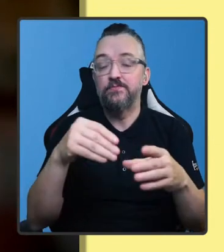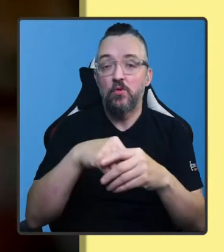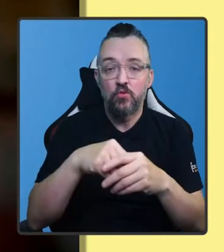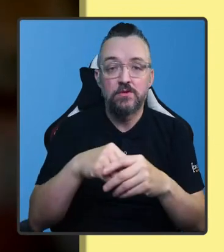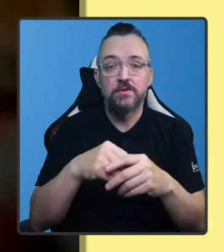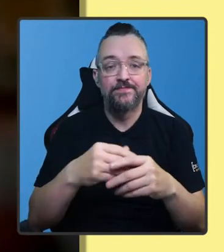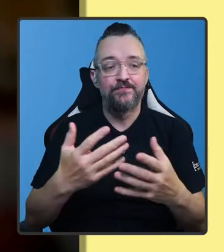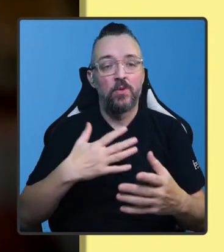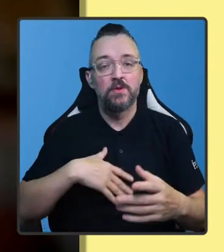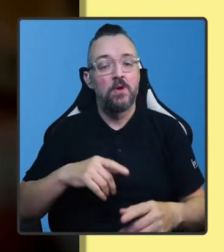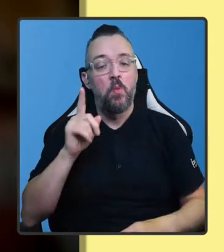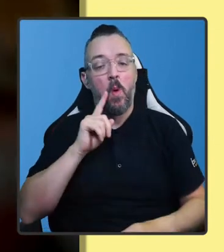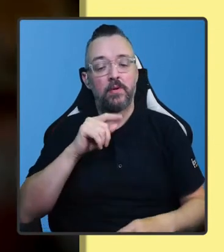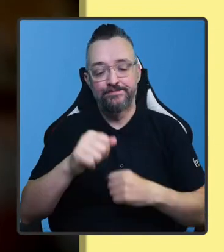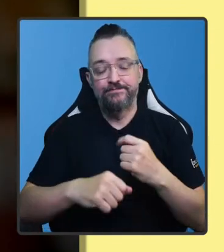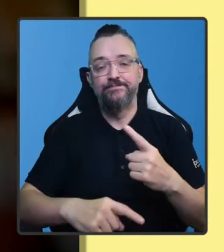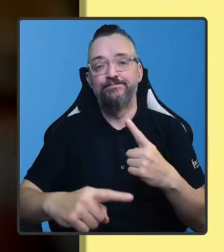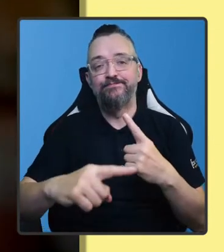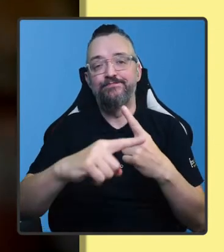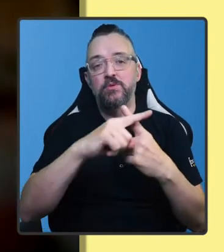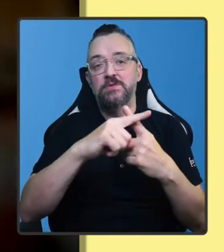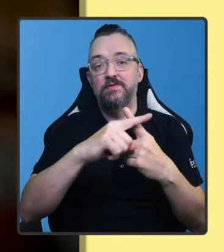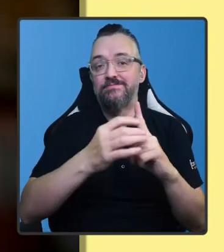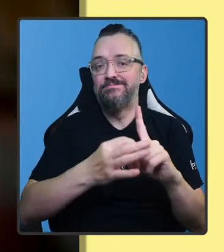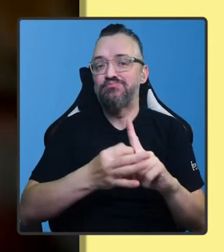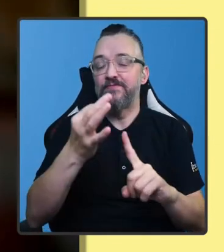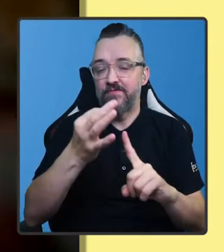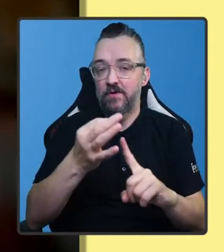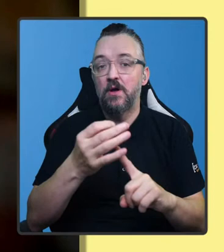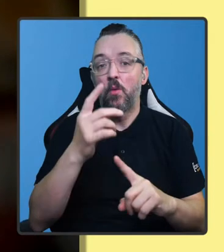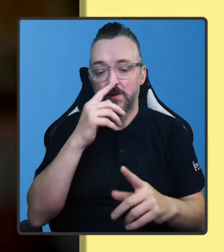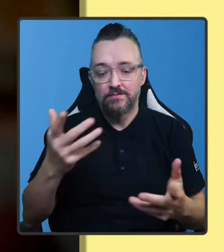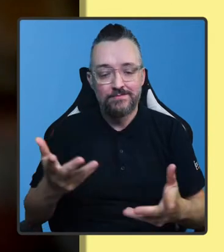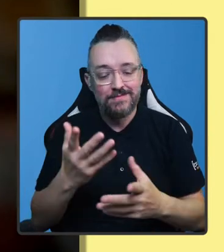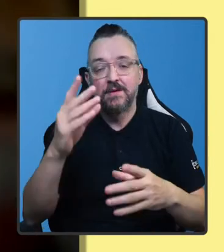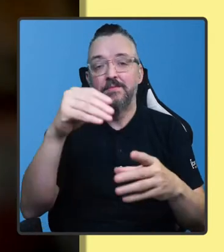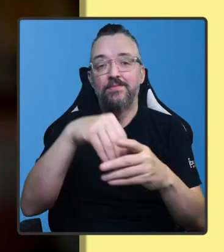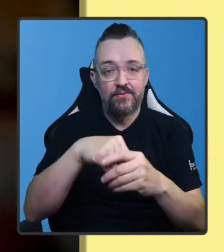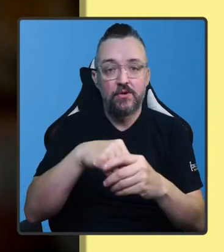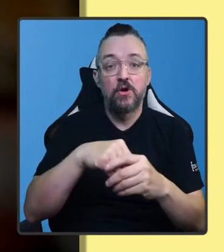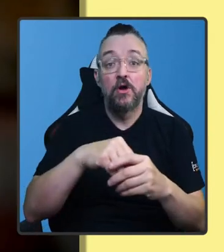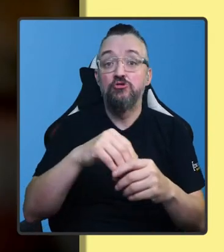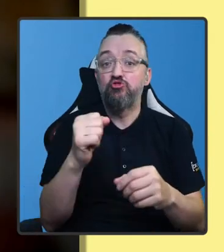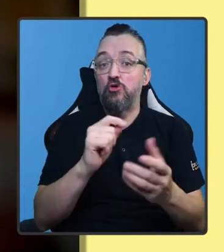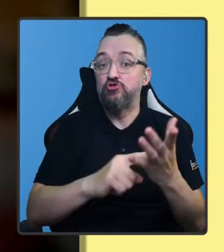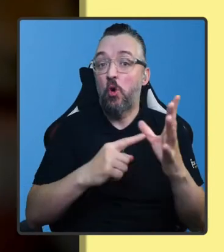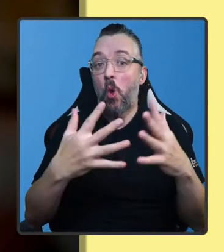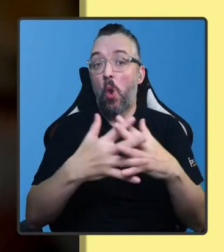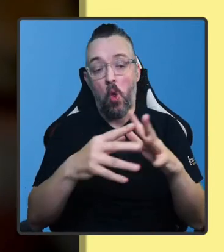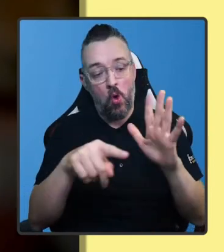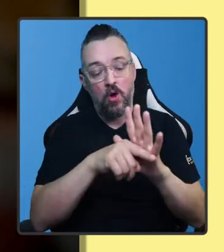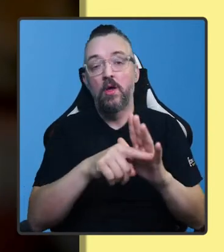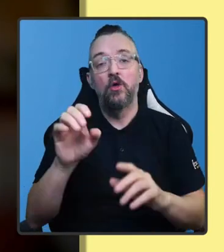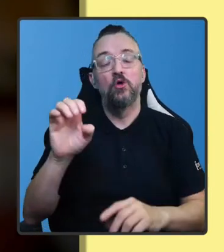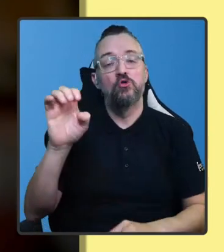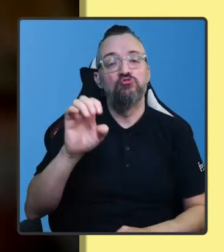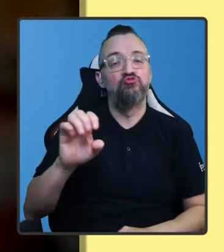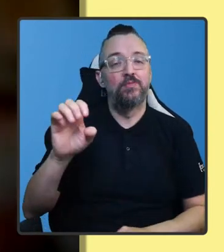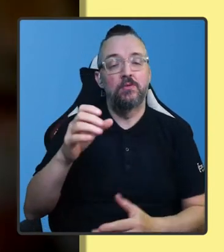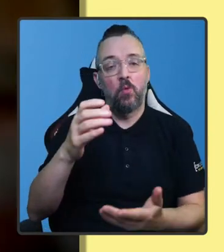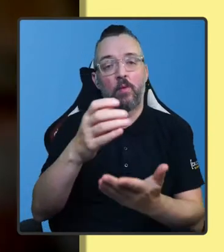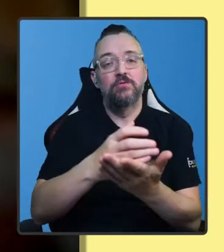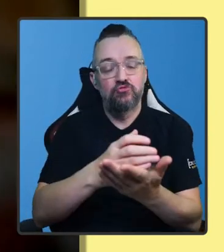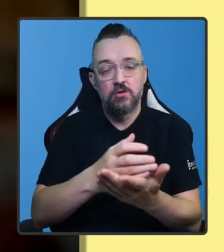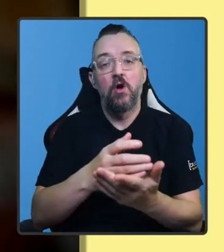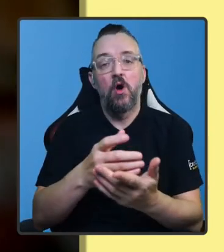for women in Scotland, including a commitment to incorporating into Scots law the European Convention on the Elimination of